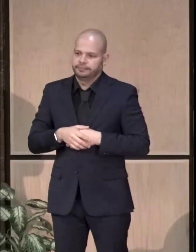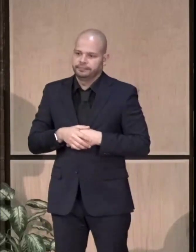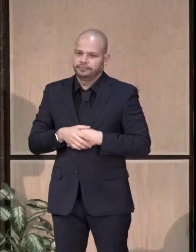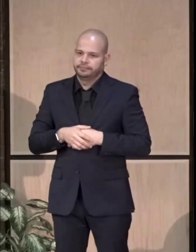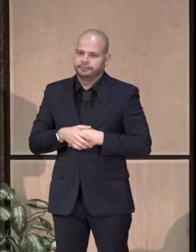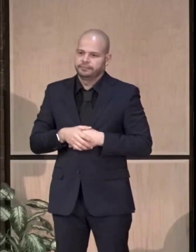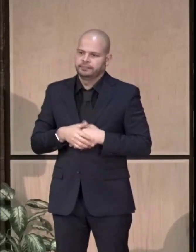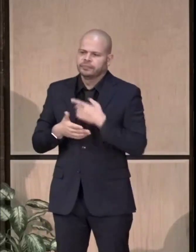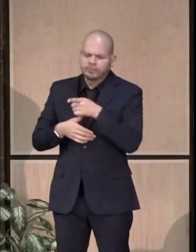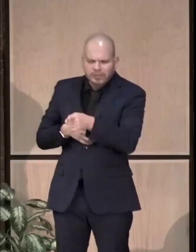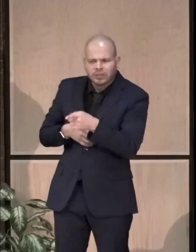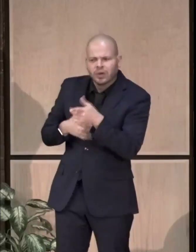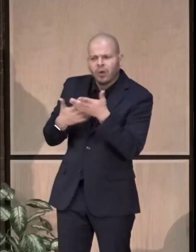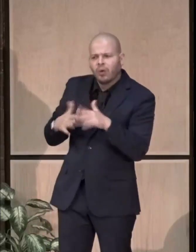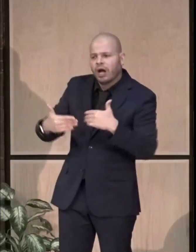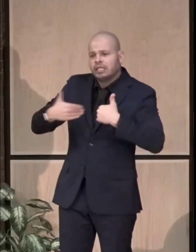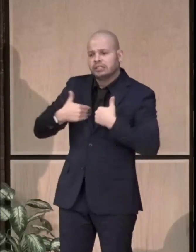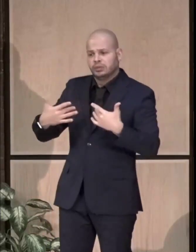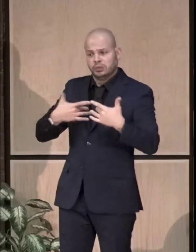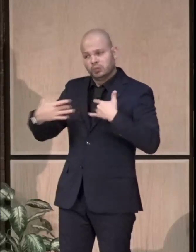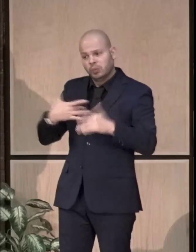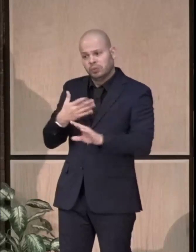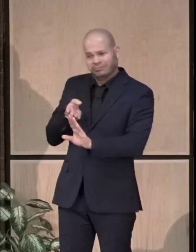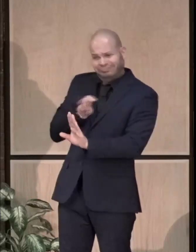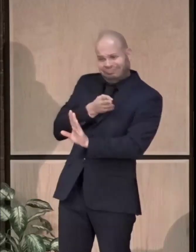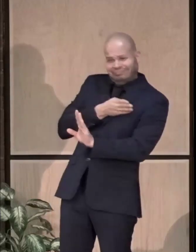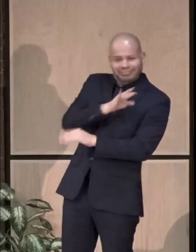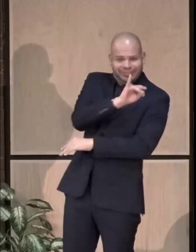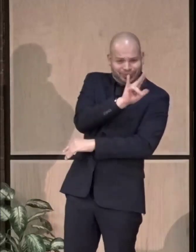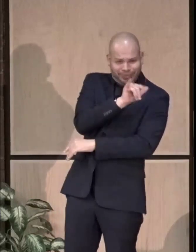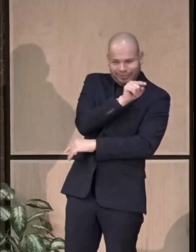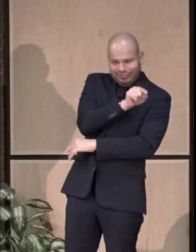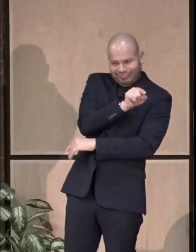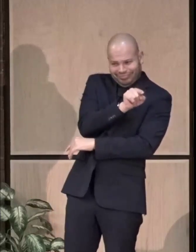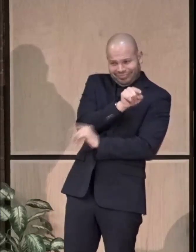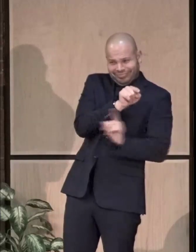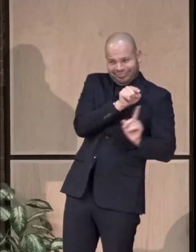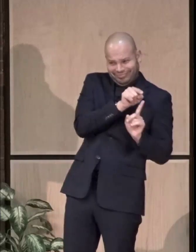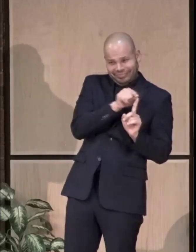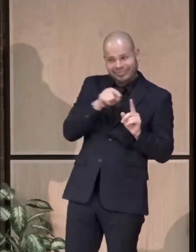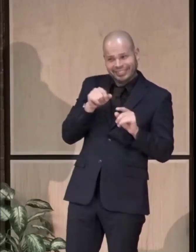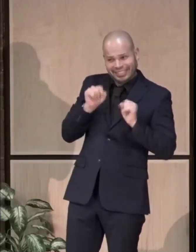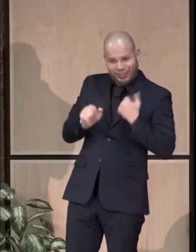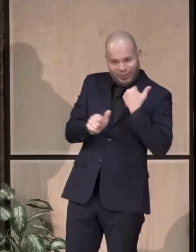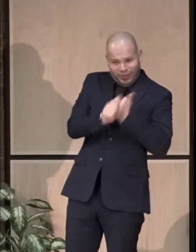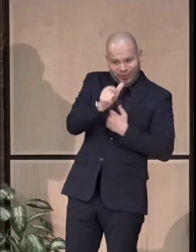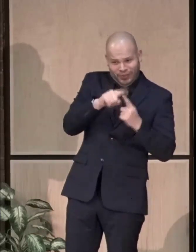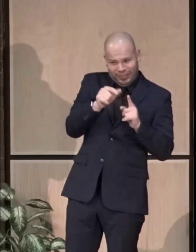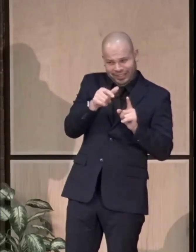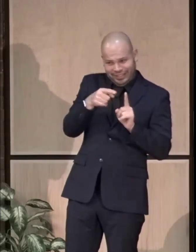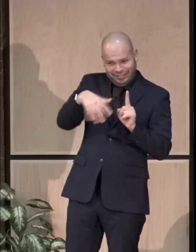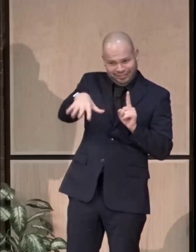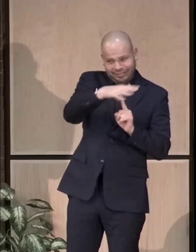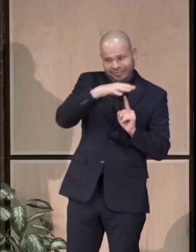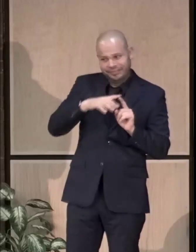concerns back in July that he was a threat to himself or others, right? Which is why he was sent to the hospital for